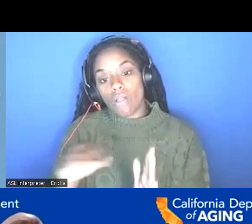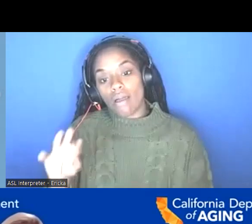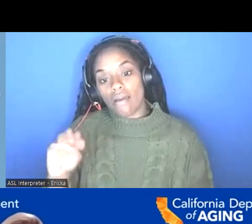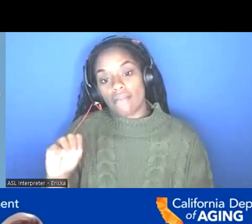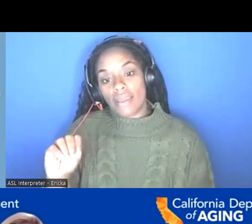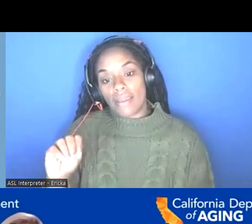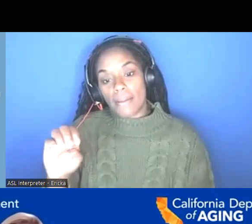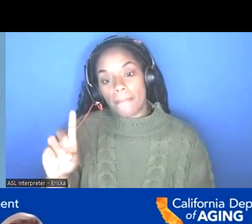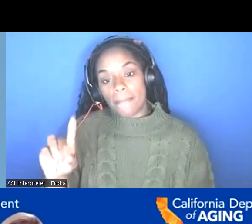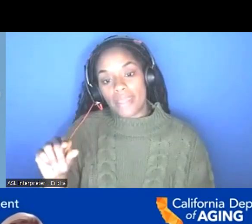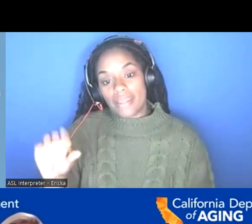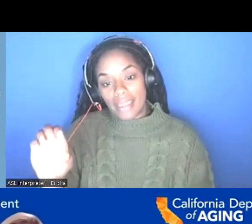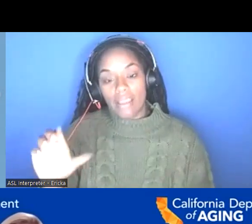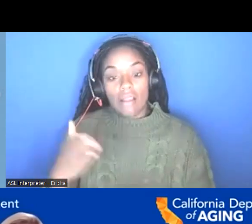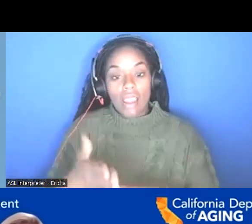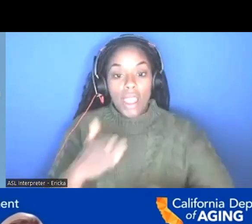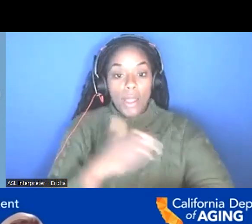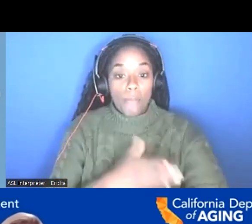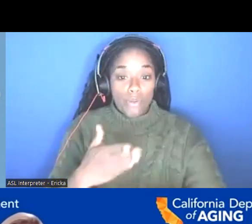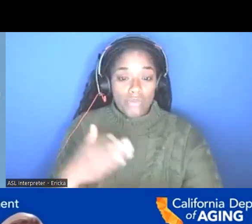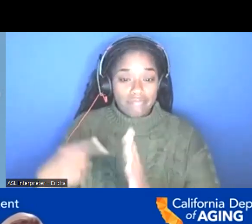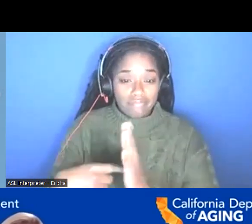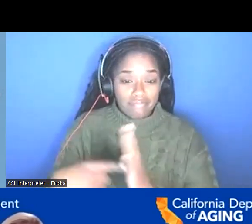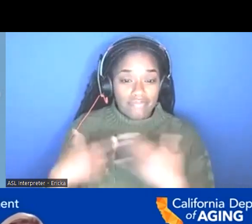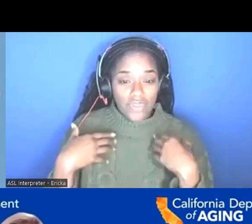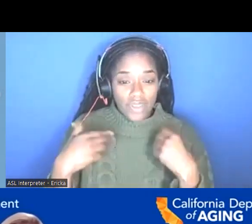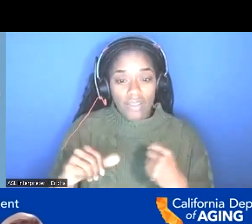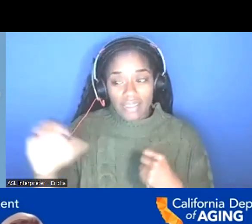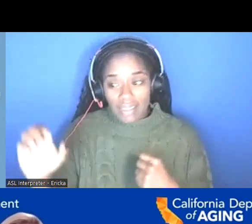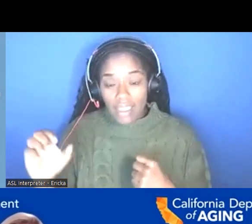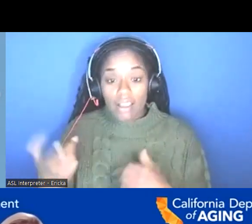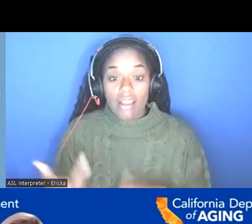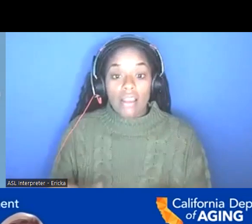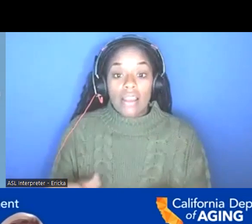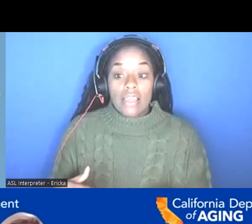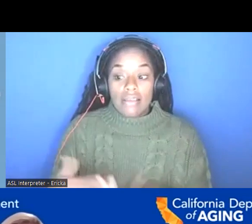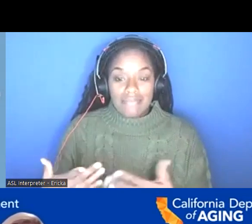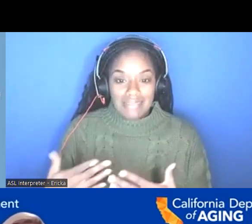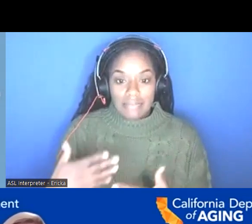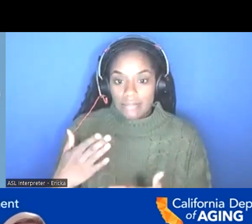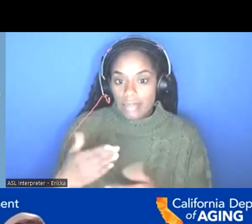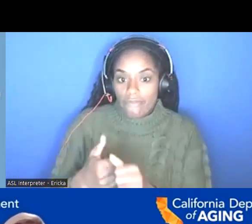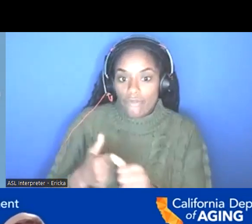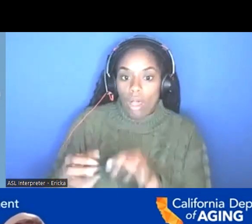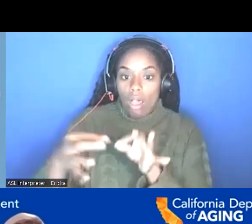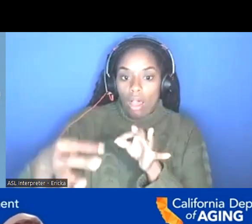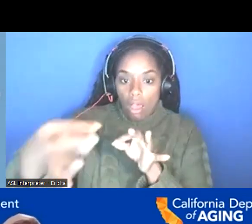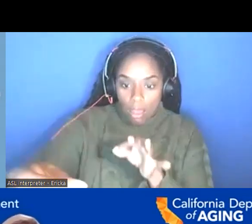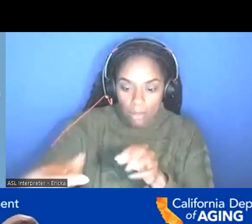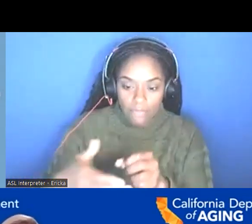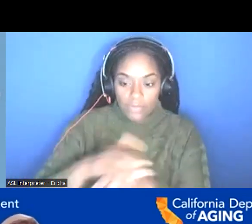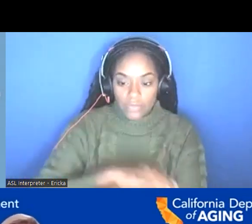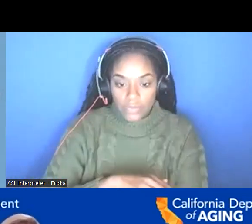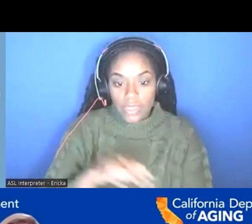improving healthcare affordability and reducing delays in coverage through both the Medicare and Medi-Cal changes to